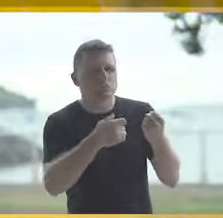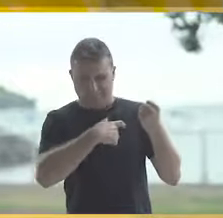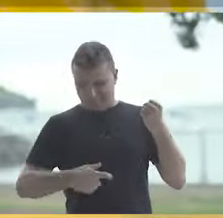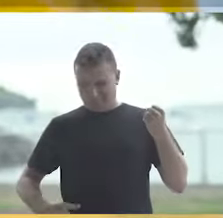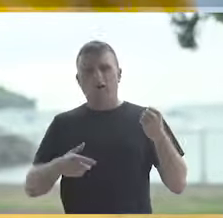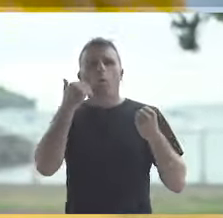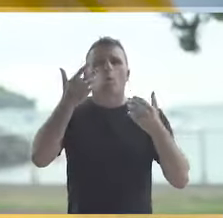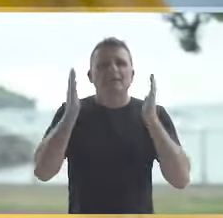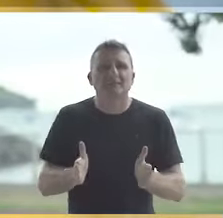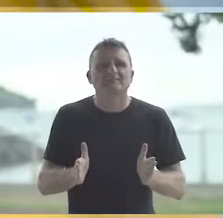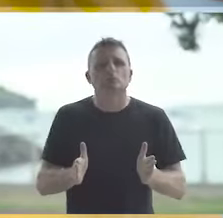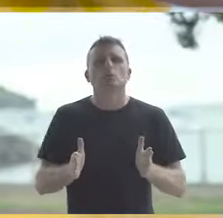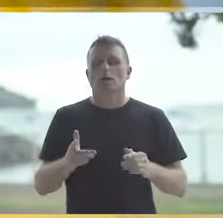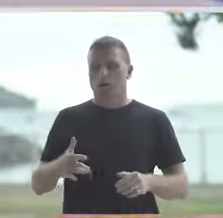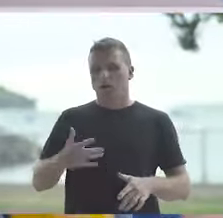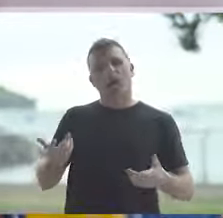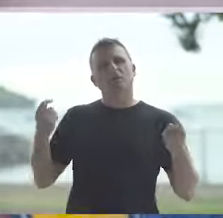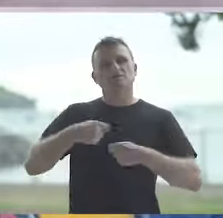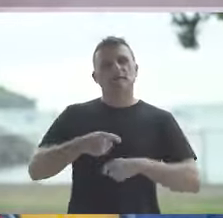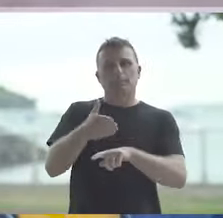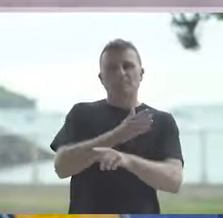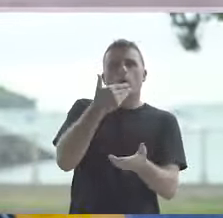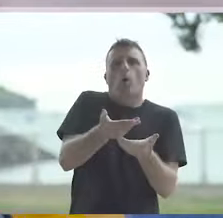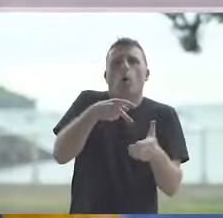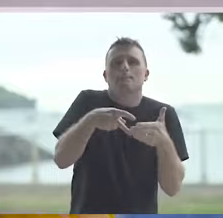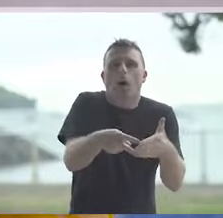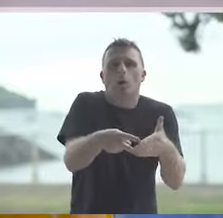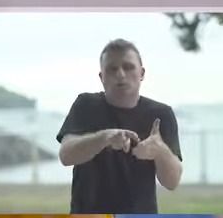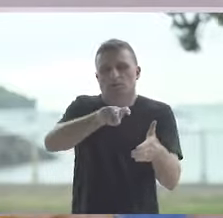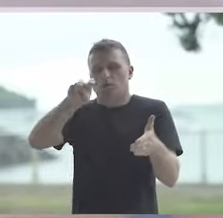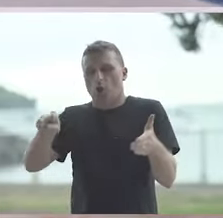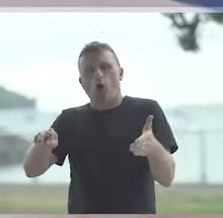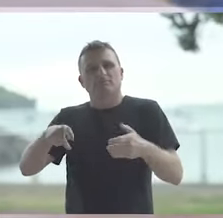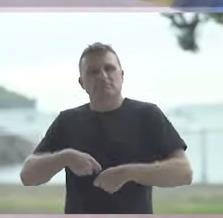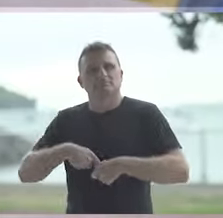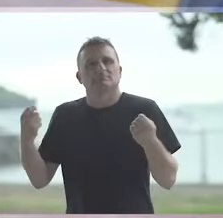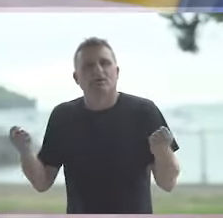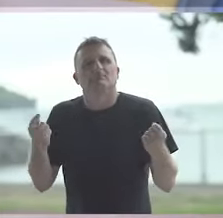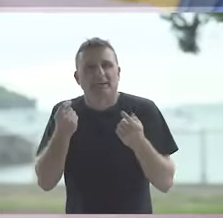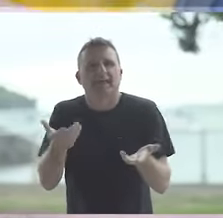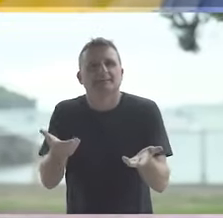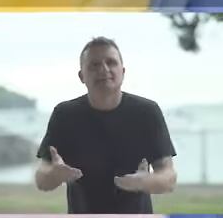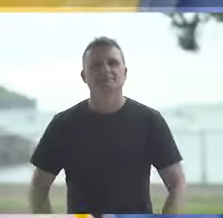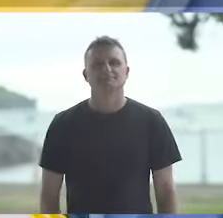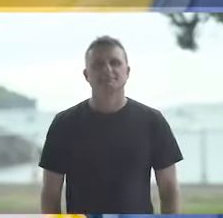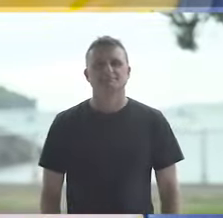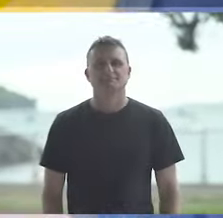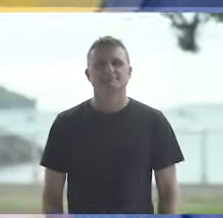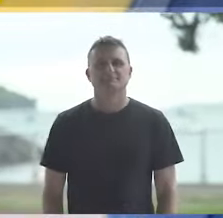on. Put your life jacket on before you get on the boat, and leave it on until you get back off.